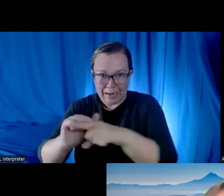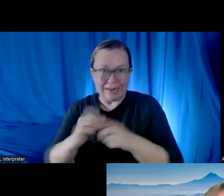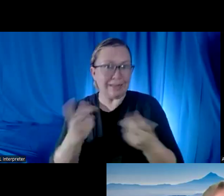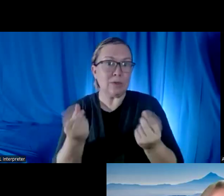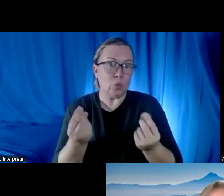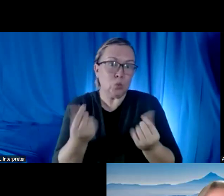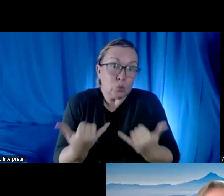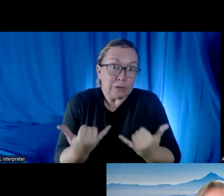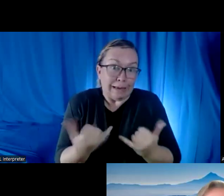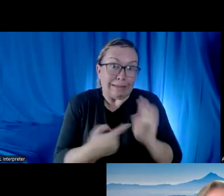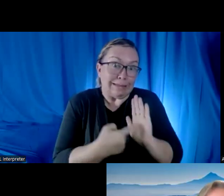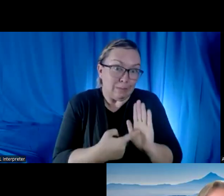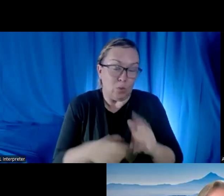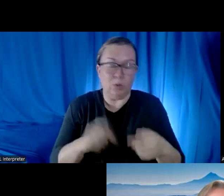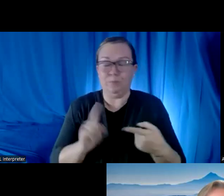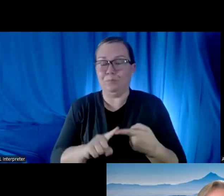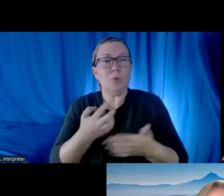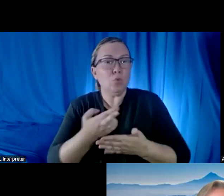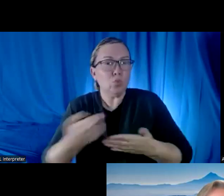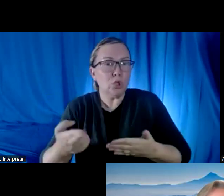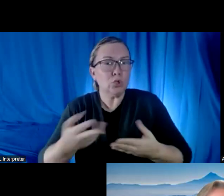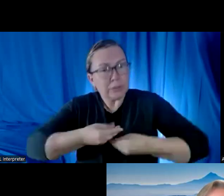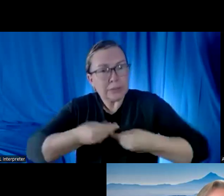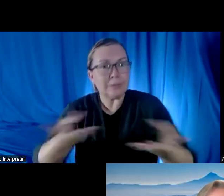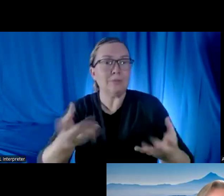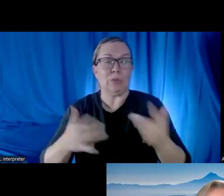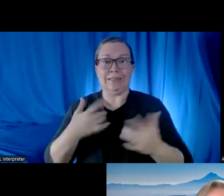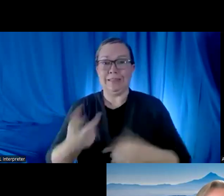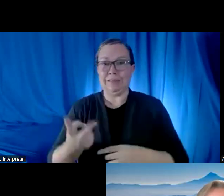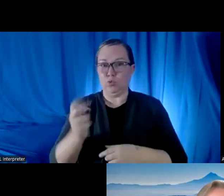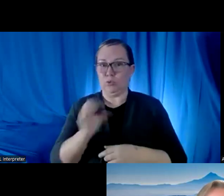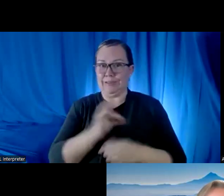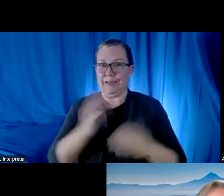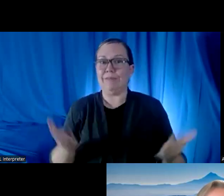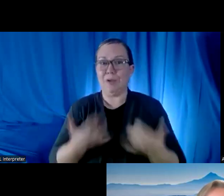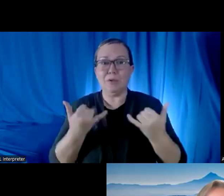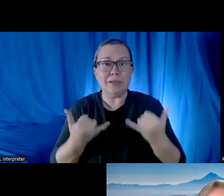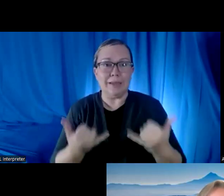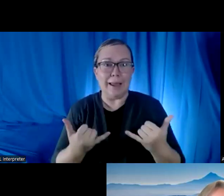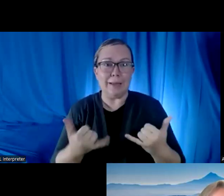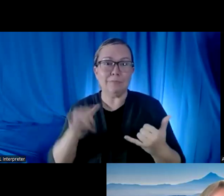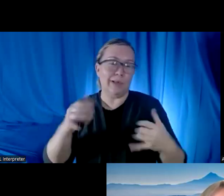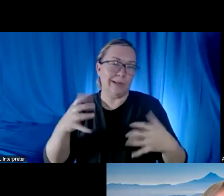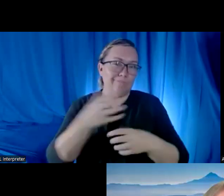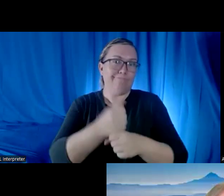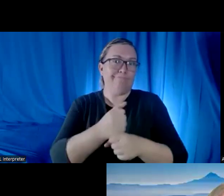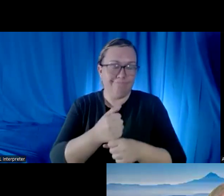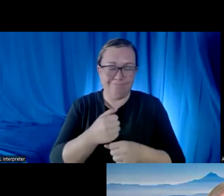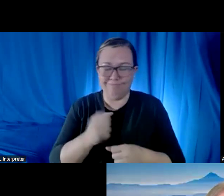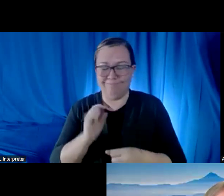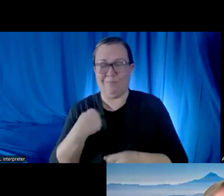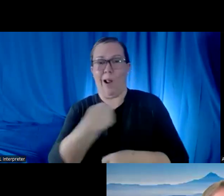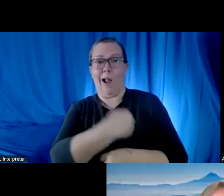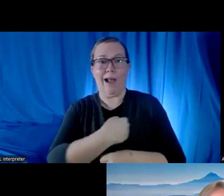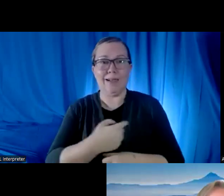today and resources. We're excited to have 2 staff people here today. So yeah, that's enough about us. I'm going